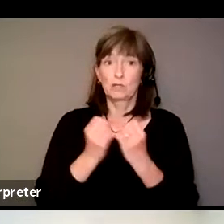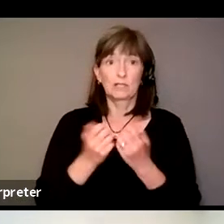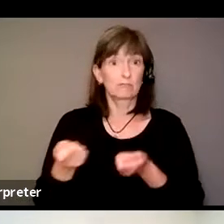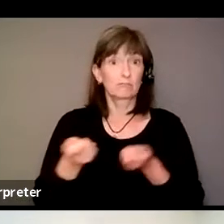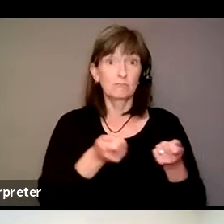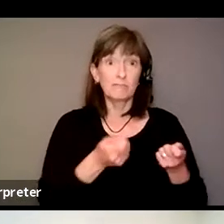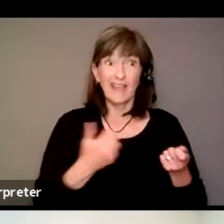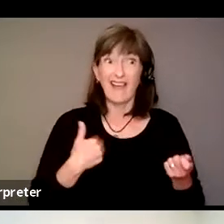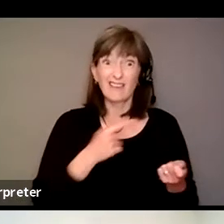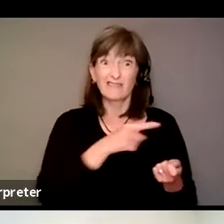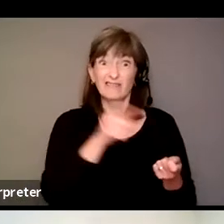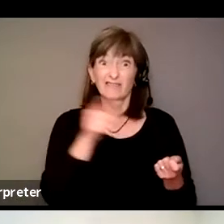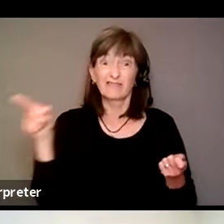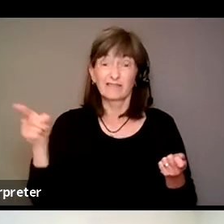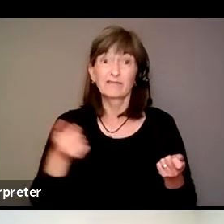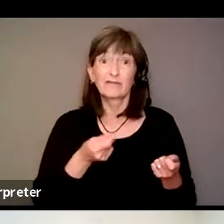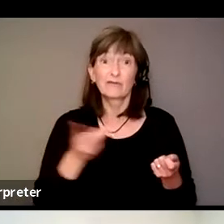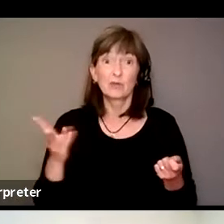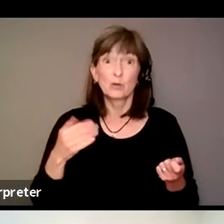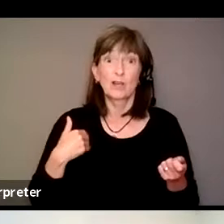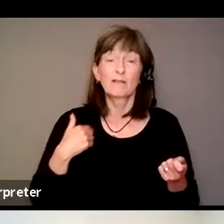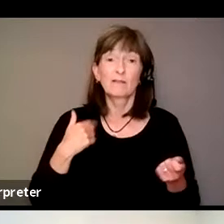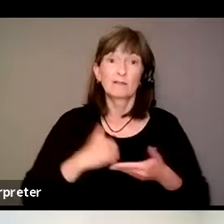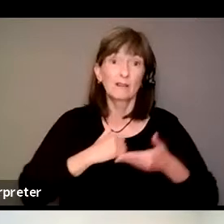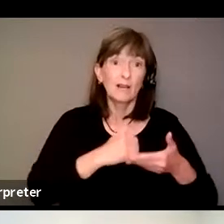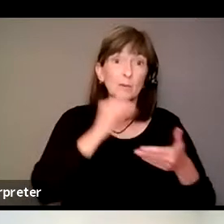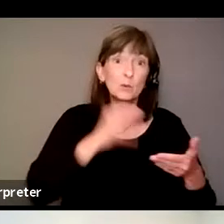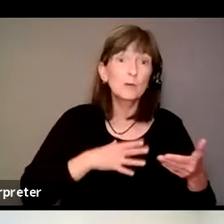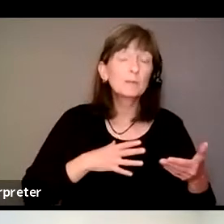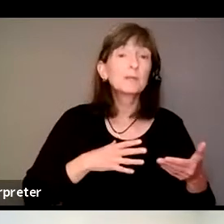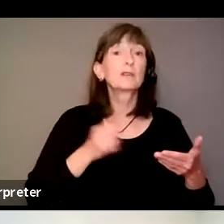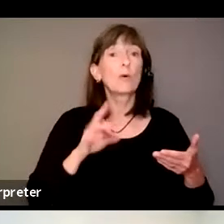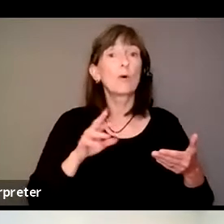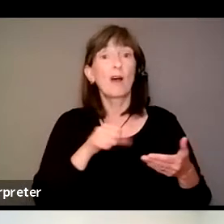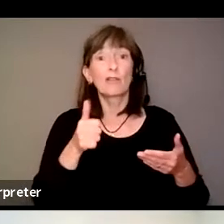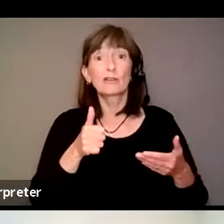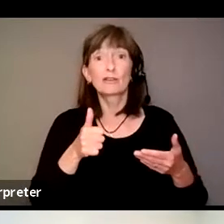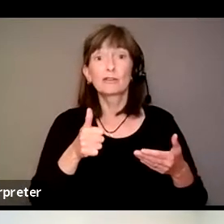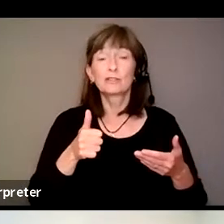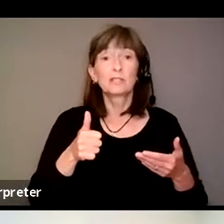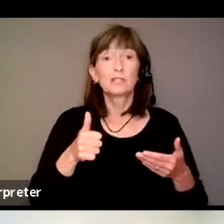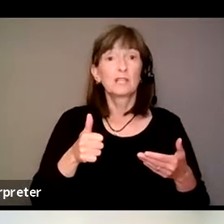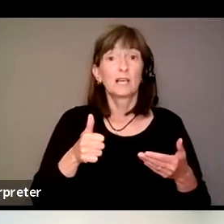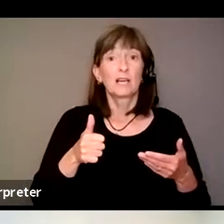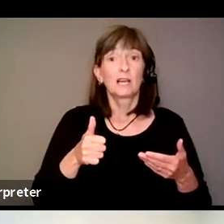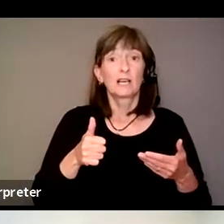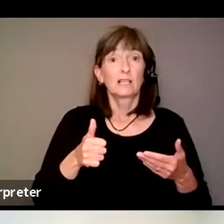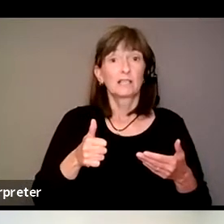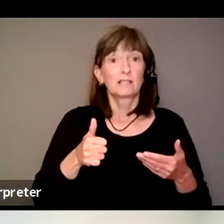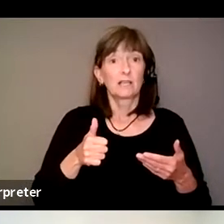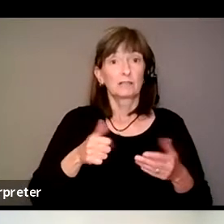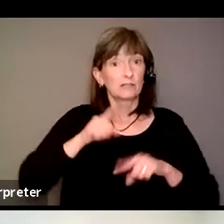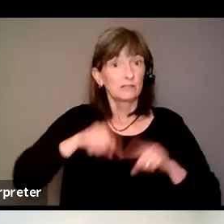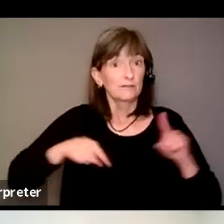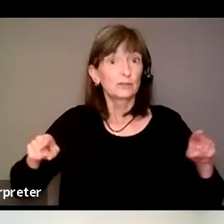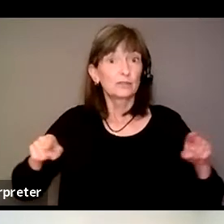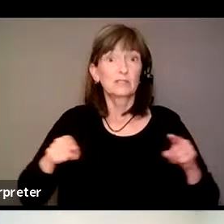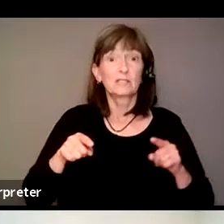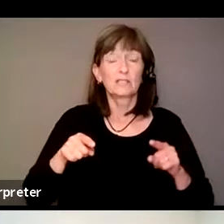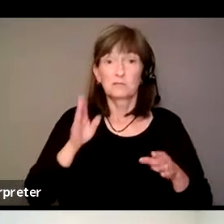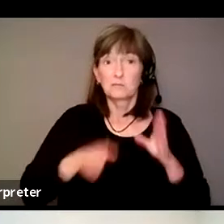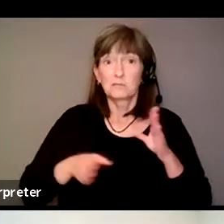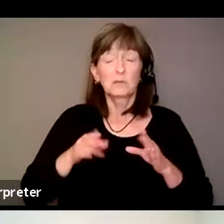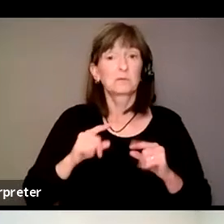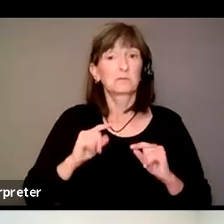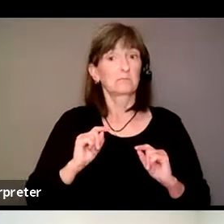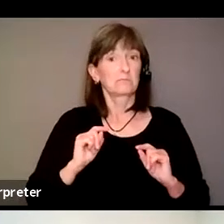there. They're out there for, you know, to help women and gender diversity individuals to, you know, to come to the table and to share their experiences. And even with regards, because